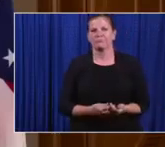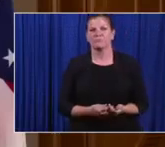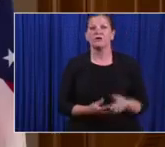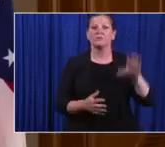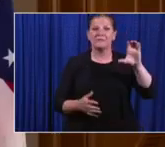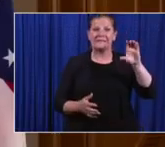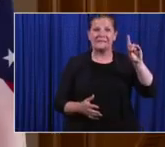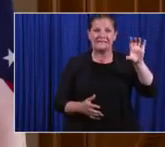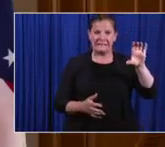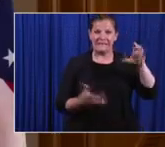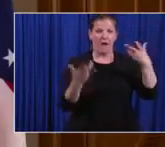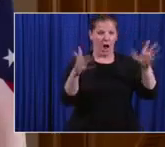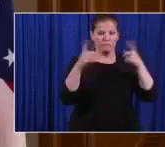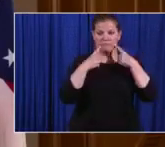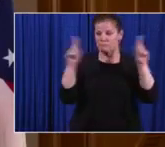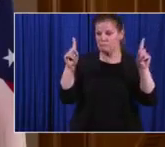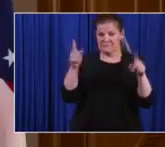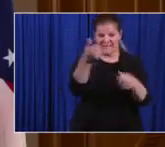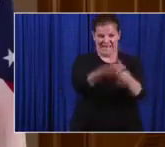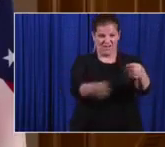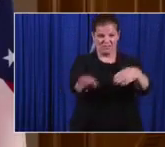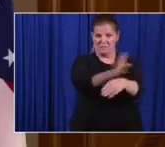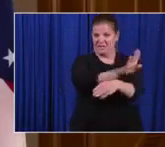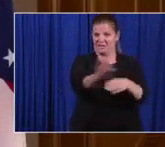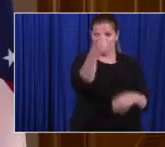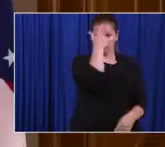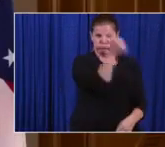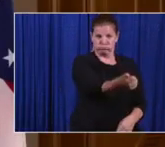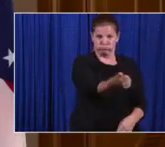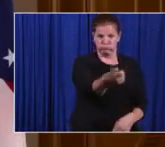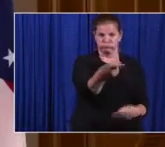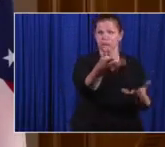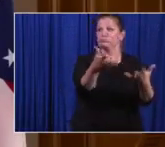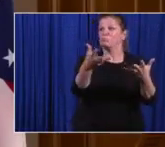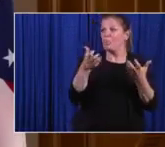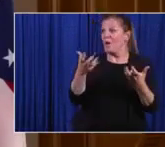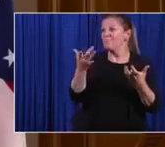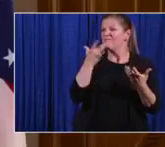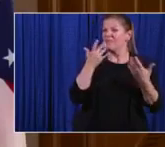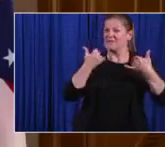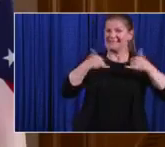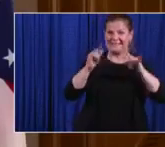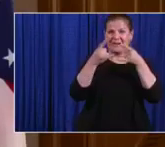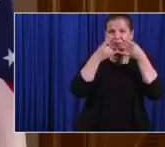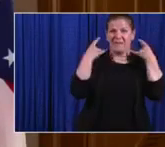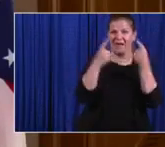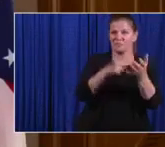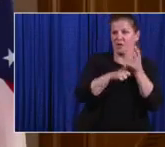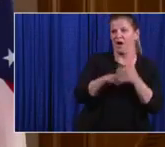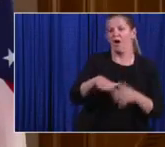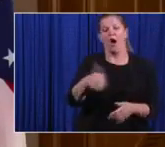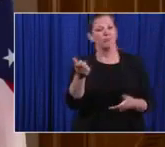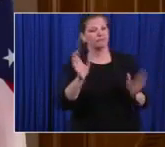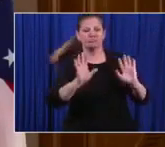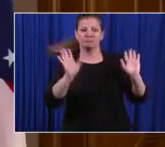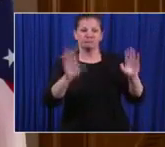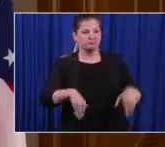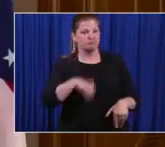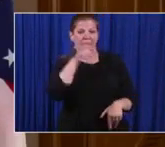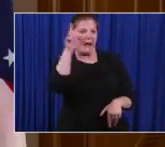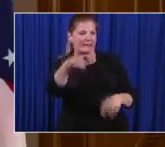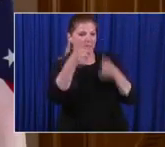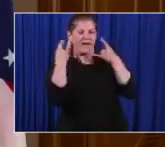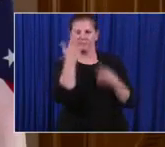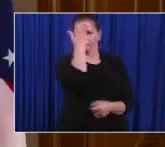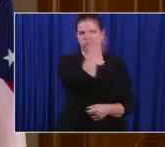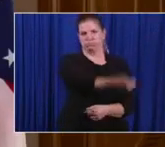choose for themselves whether they continue to require masks in their premises. We understand a business